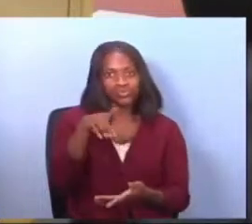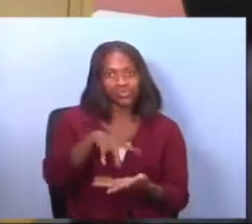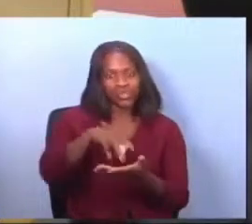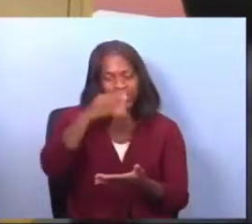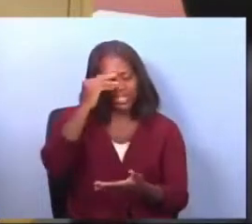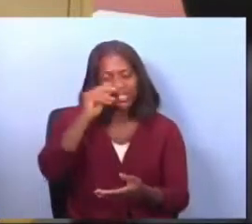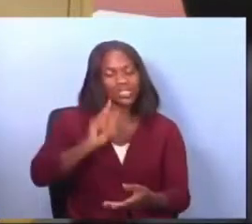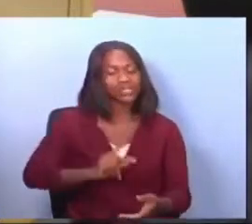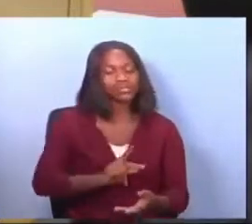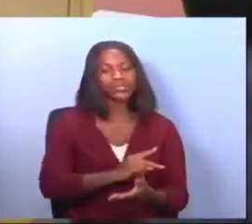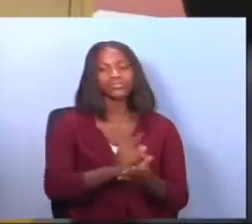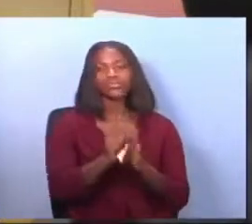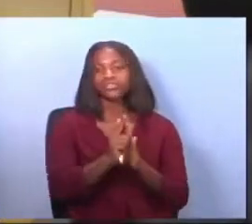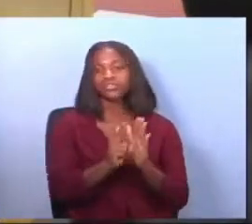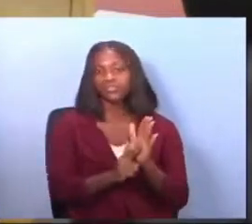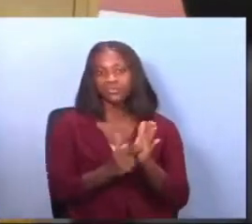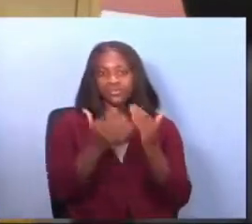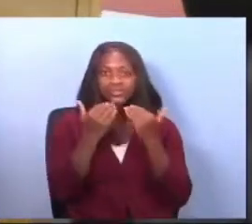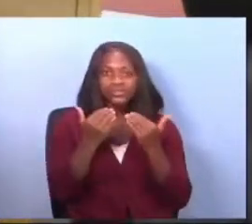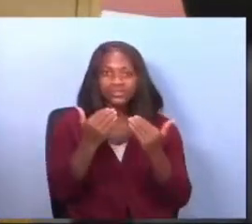House. Thank you.